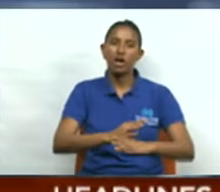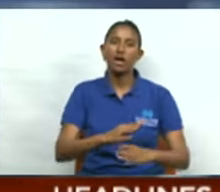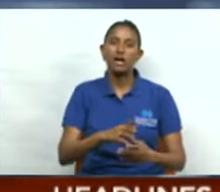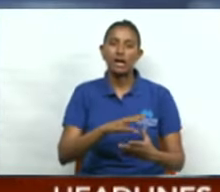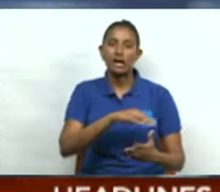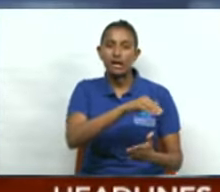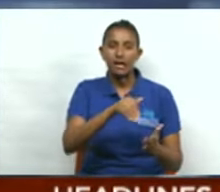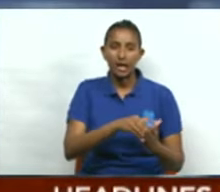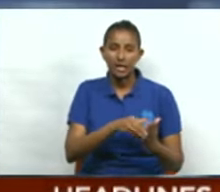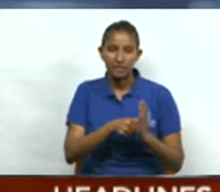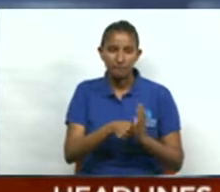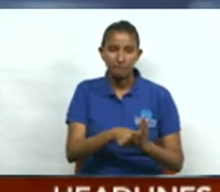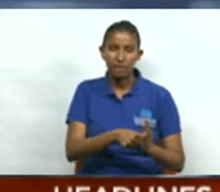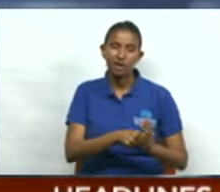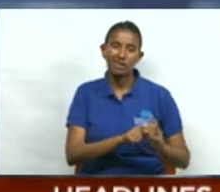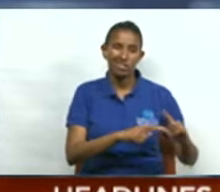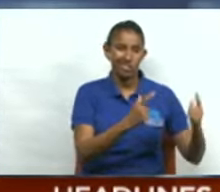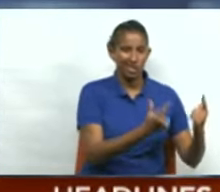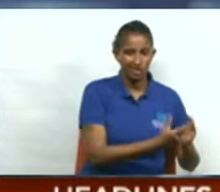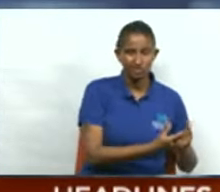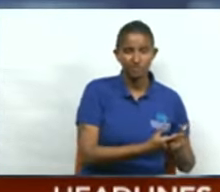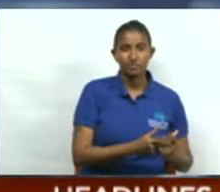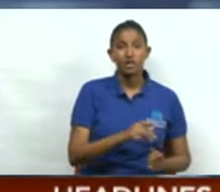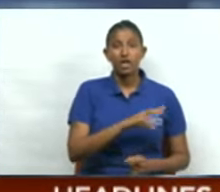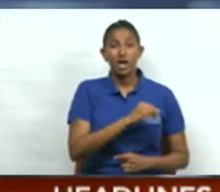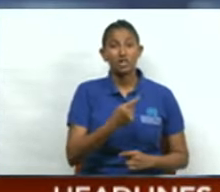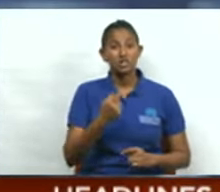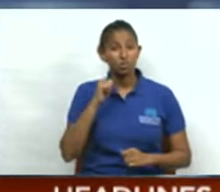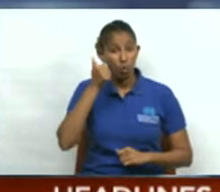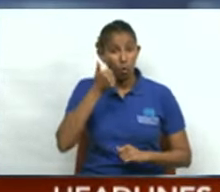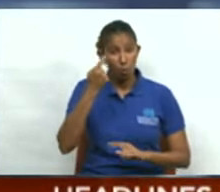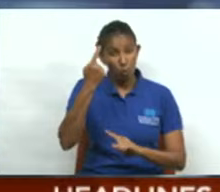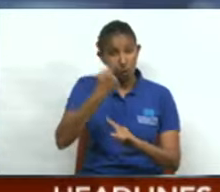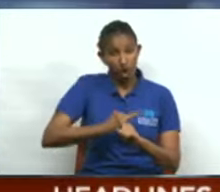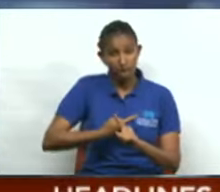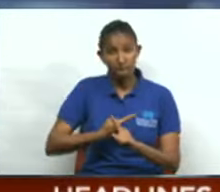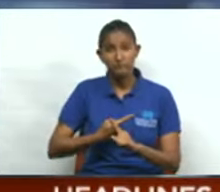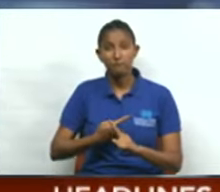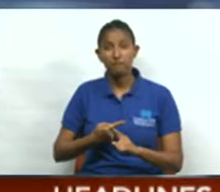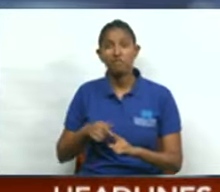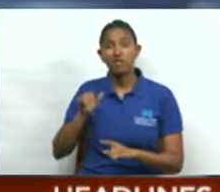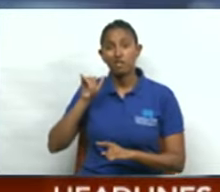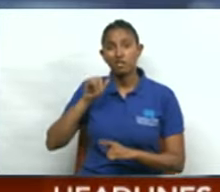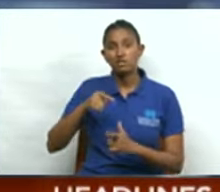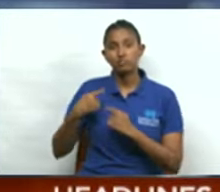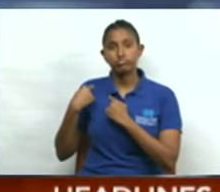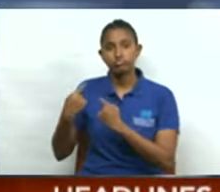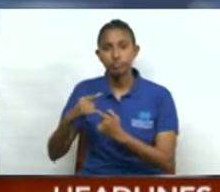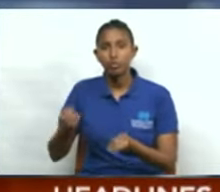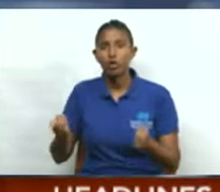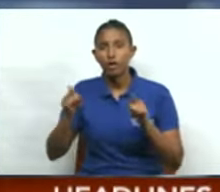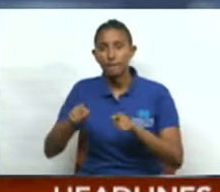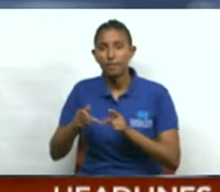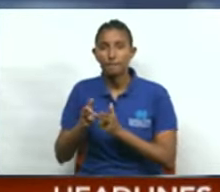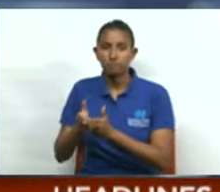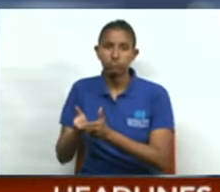under control. Tomorrow will mark 1 month since the barge Gulfstream ran aground